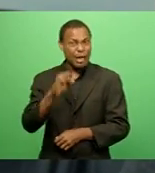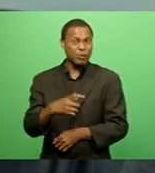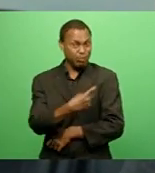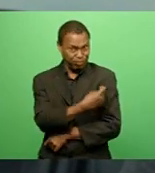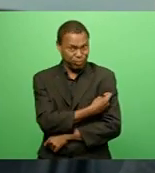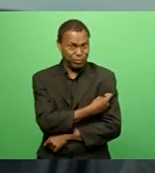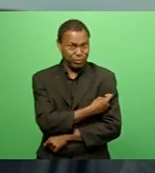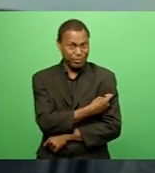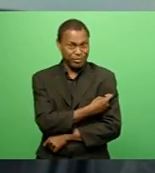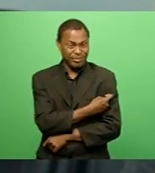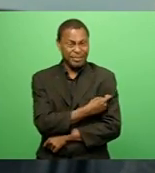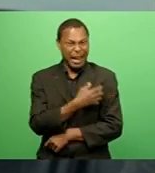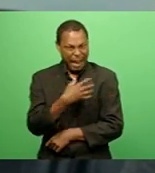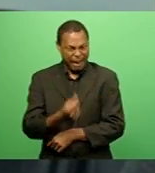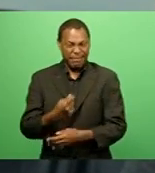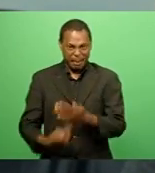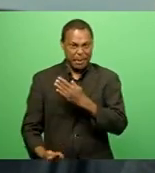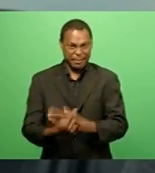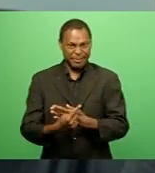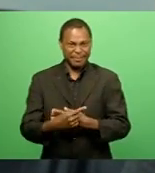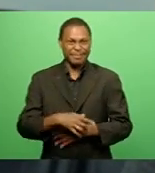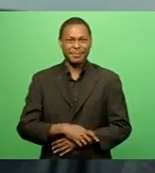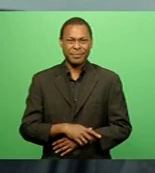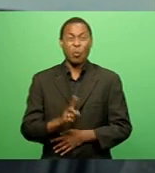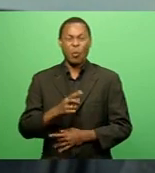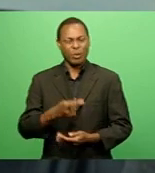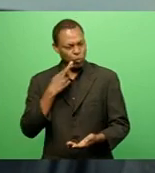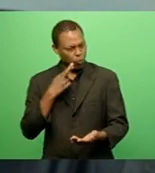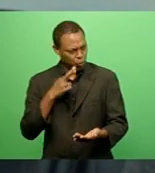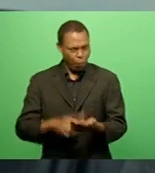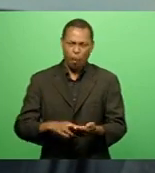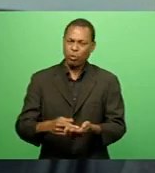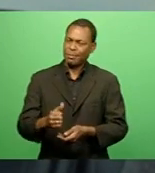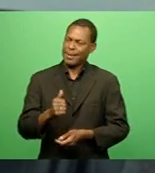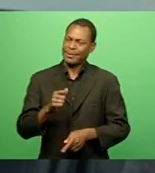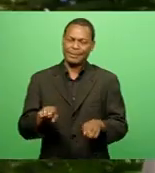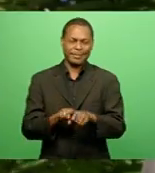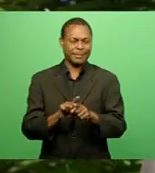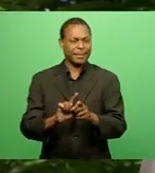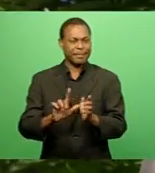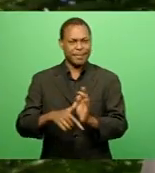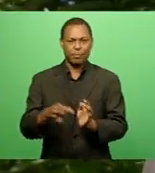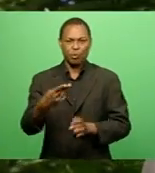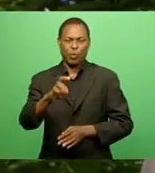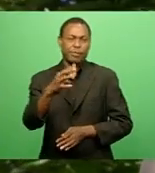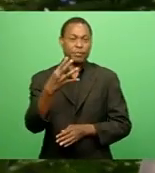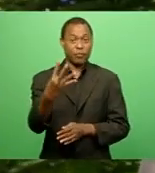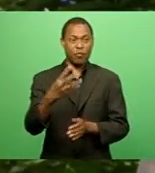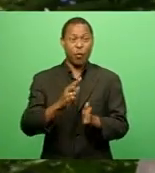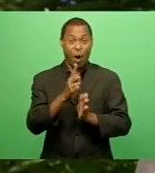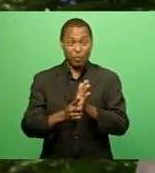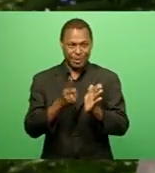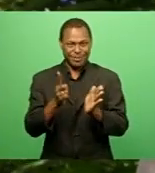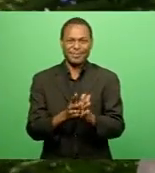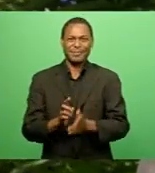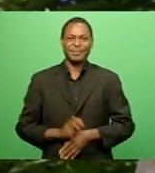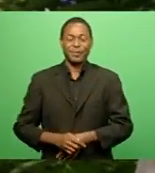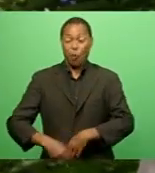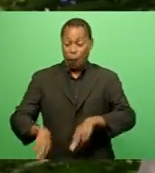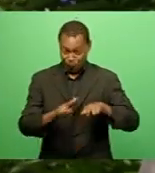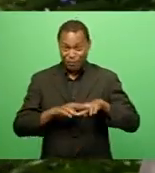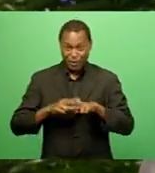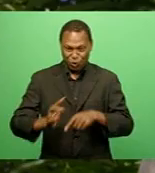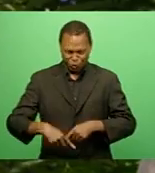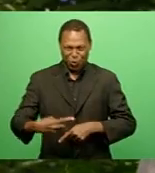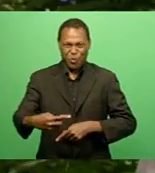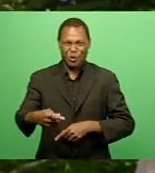extreme anaphylactic reaction, they should report within 24 hours. As Fiji continues to use the drug, the